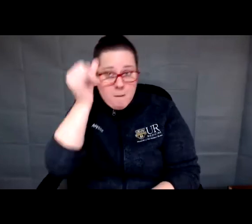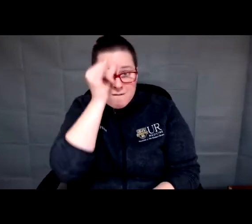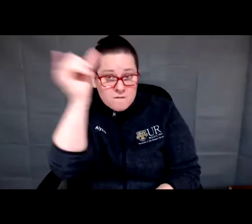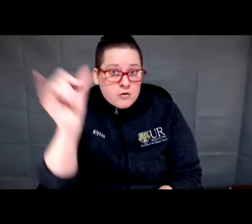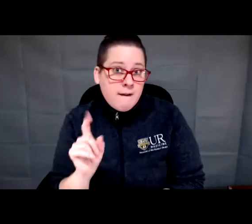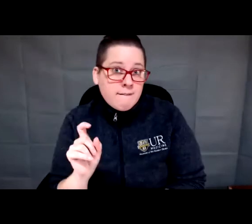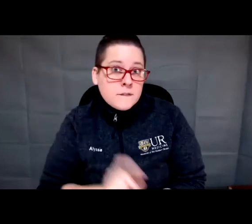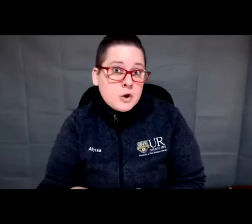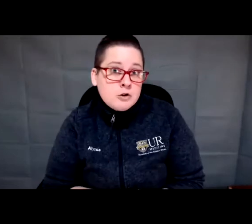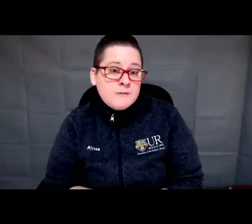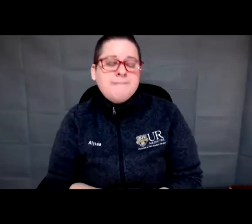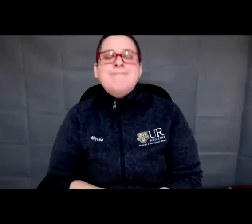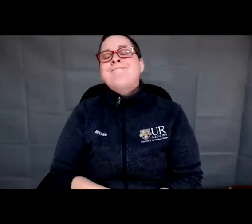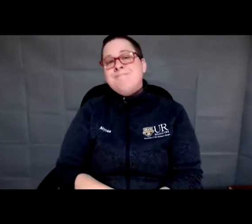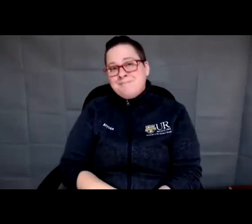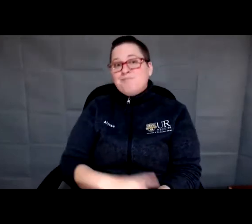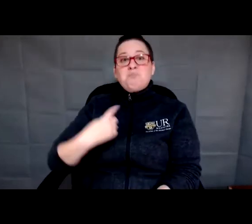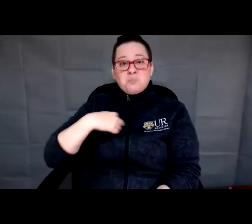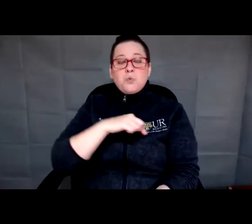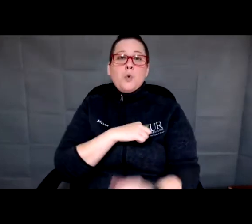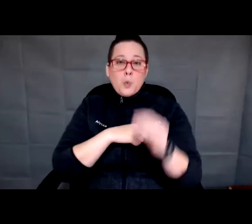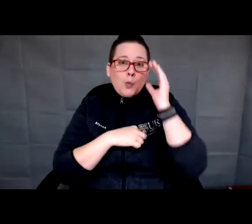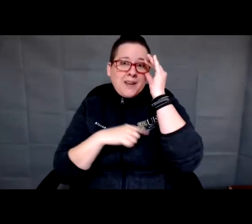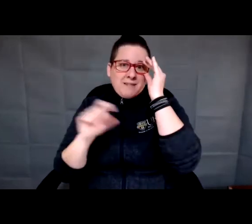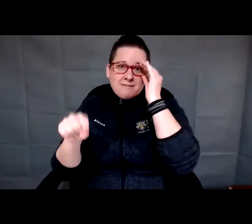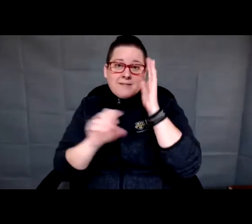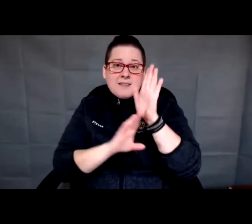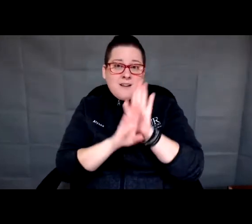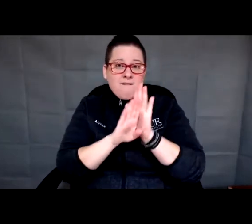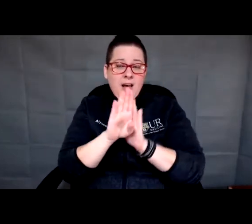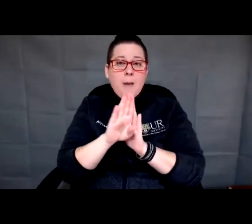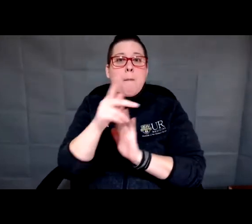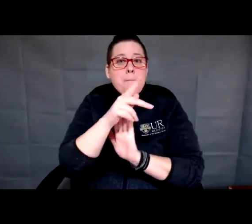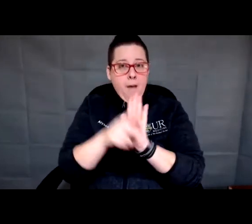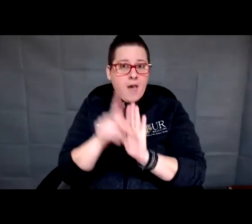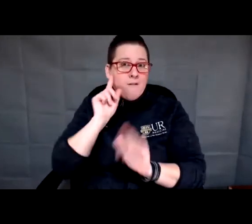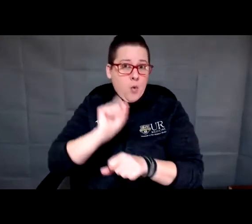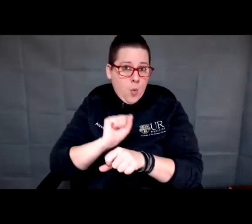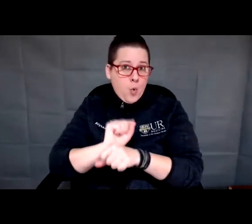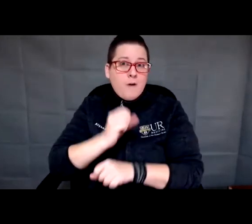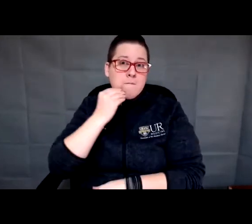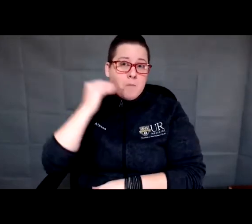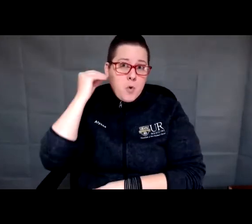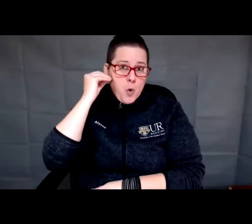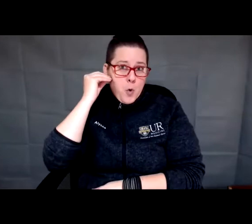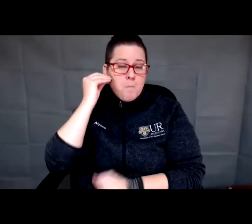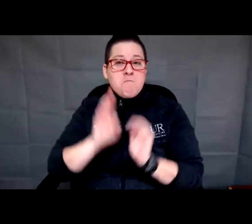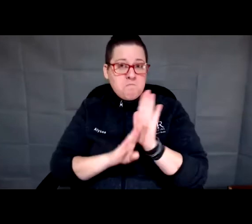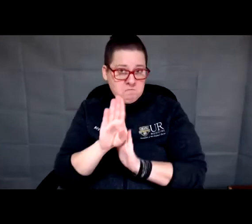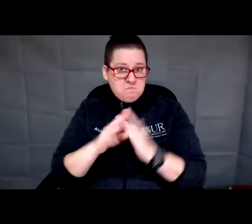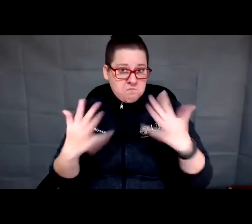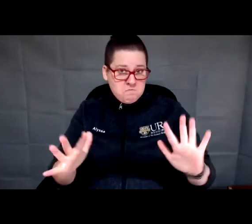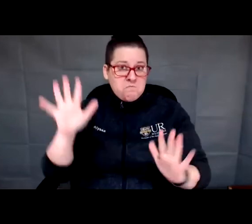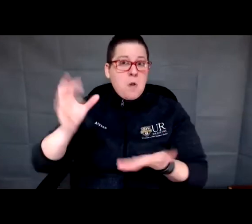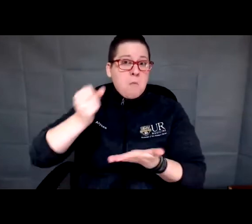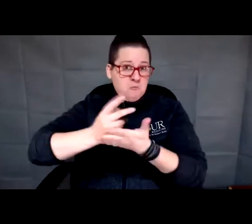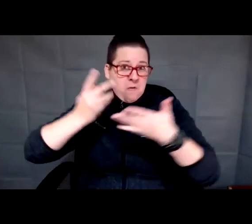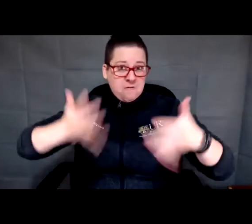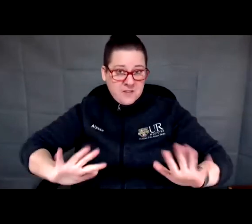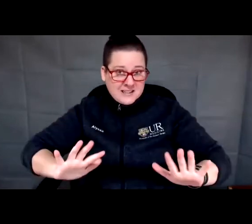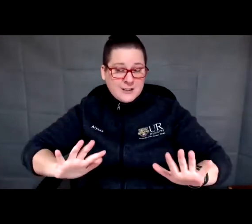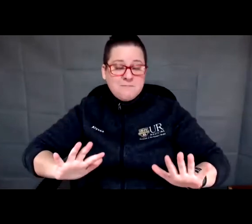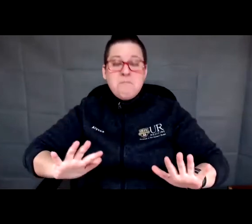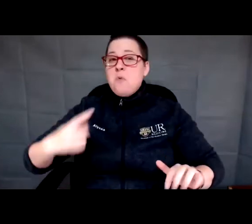working? We actually have developed a remote work policy. We developed it, it's been approved. And so we